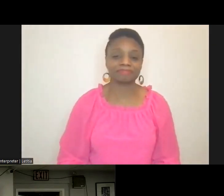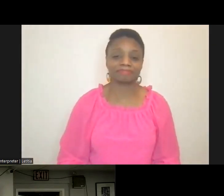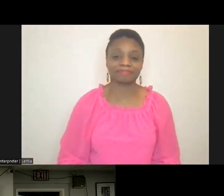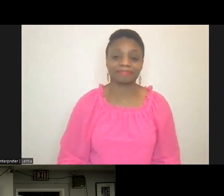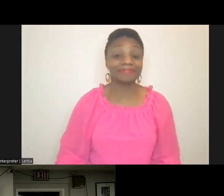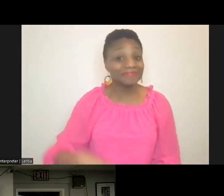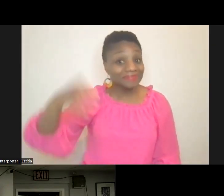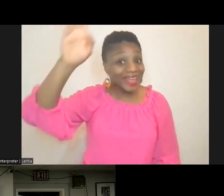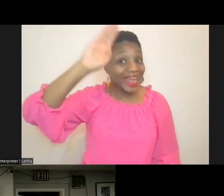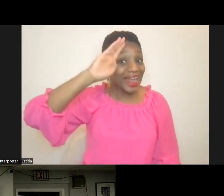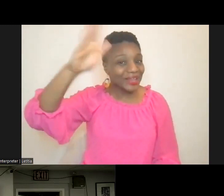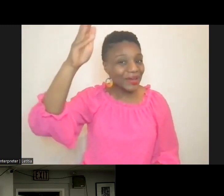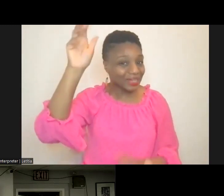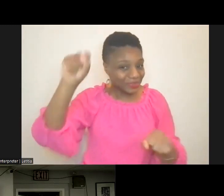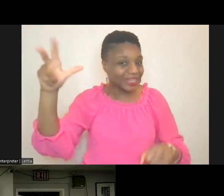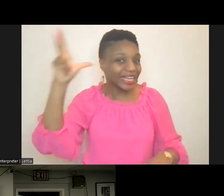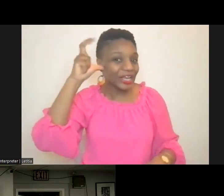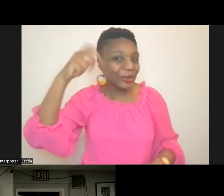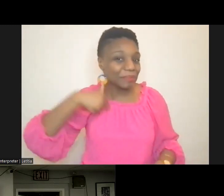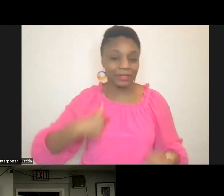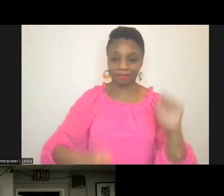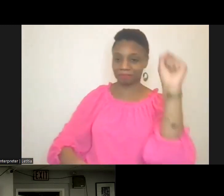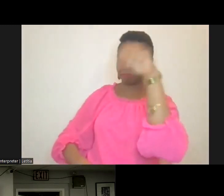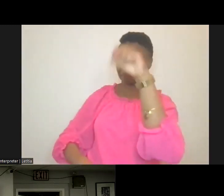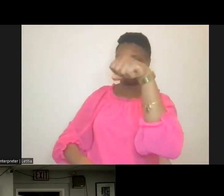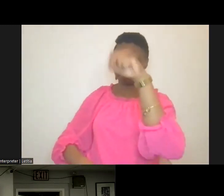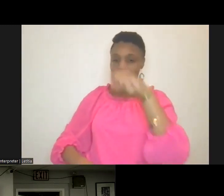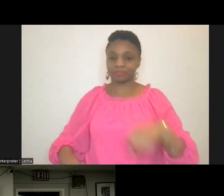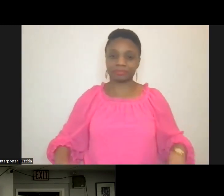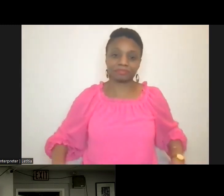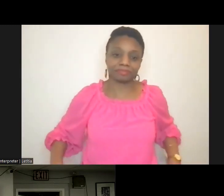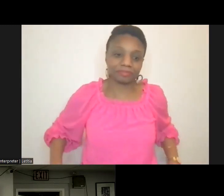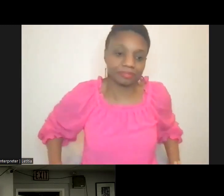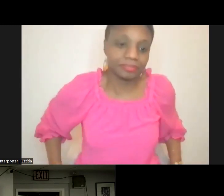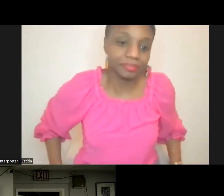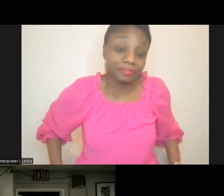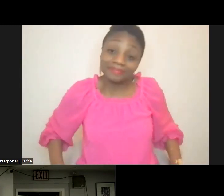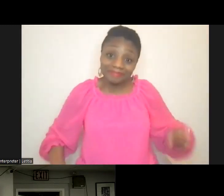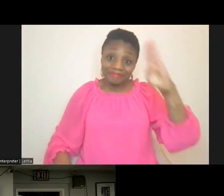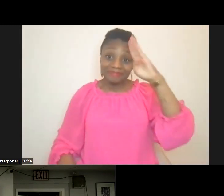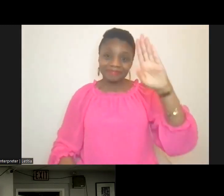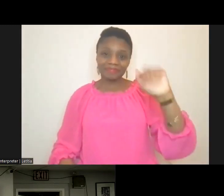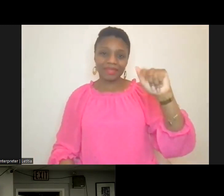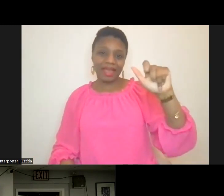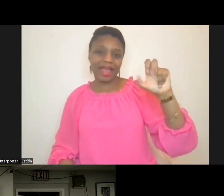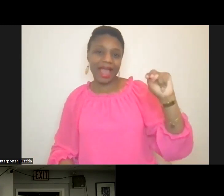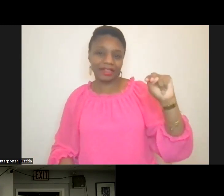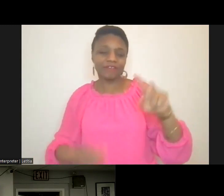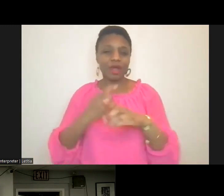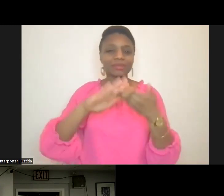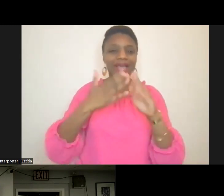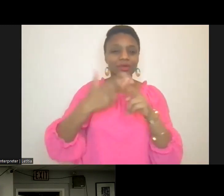Okay, hello, can everybody hear me? Yes, we can hear Yes. you. Okay, my name's Alan Russo from Gardner, Mass.